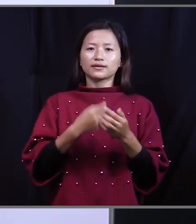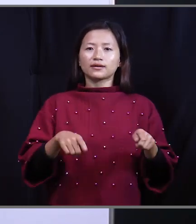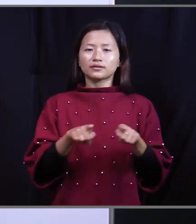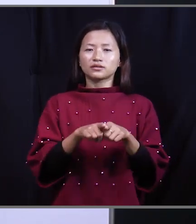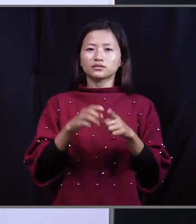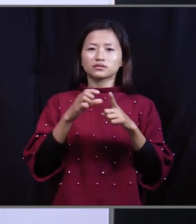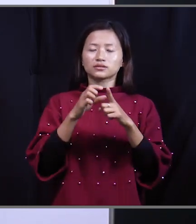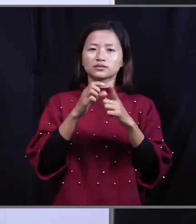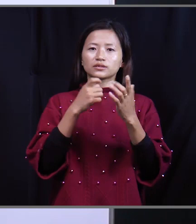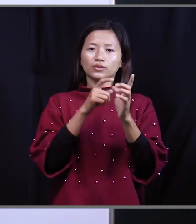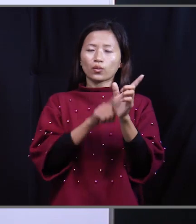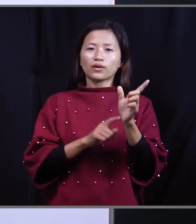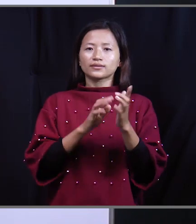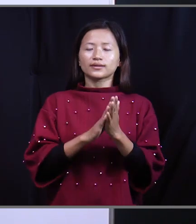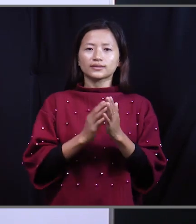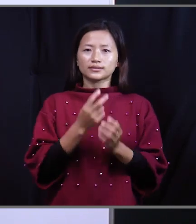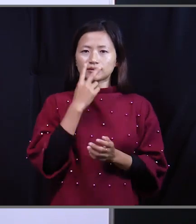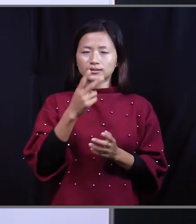and dikinesis.